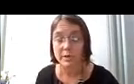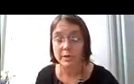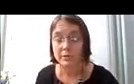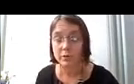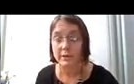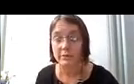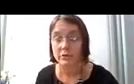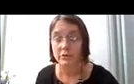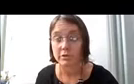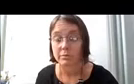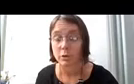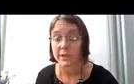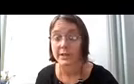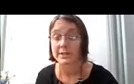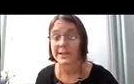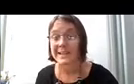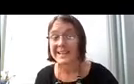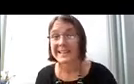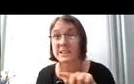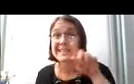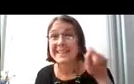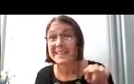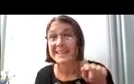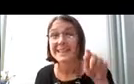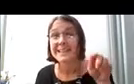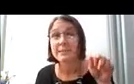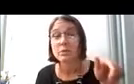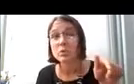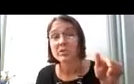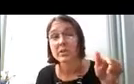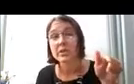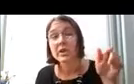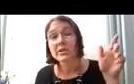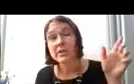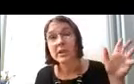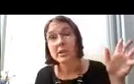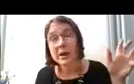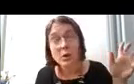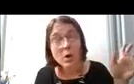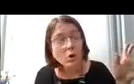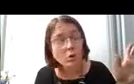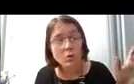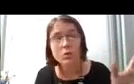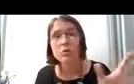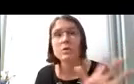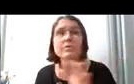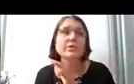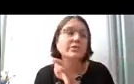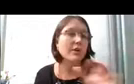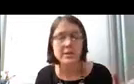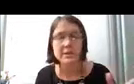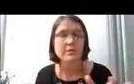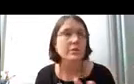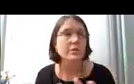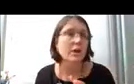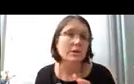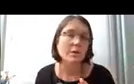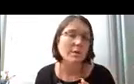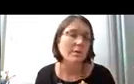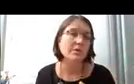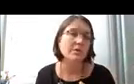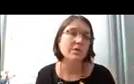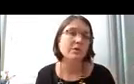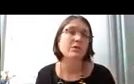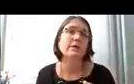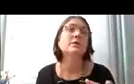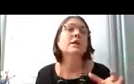employers will be looking for in their future employees. This is particularly important thinking about all of the stresses of the last